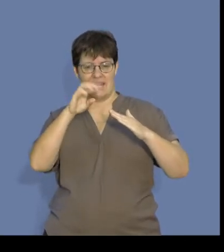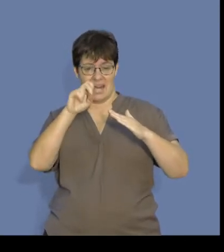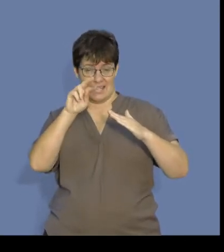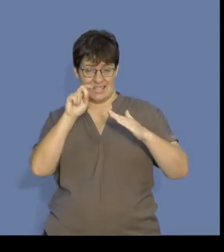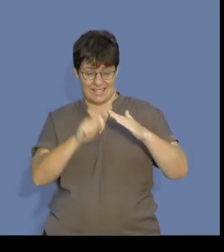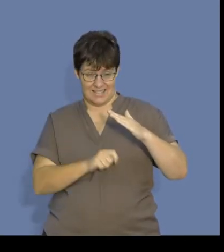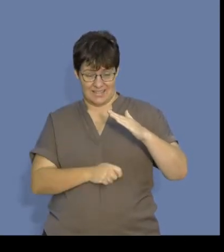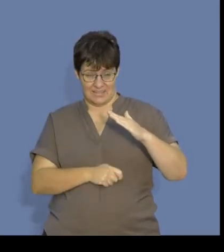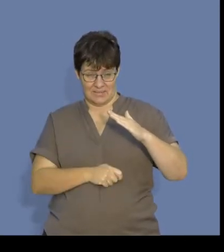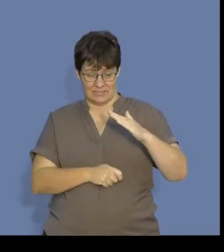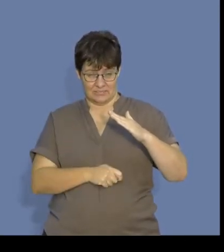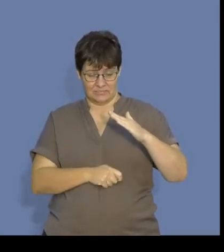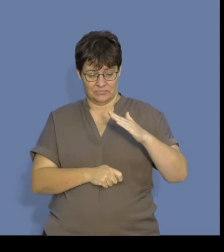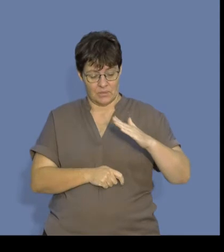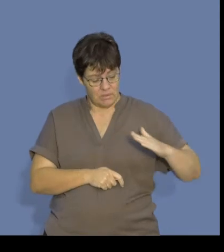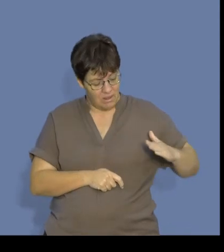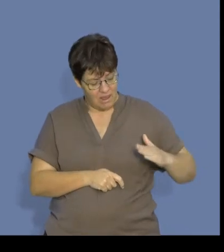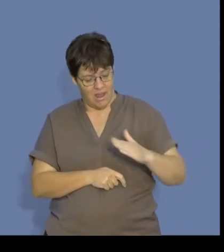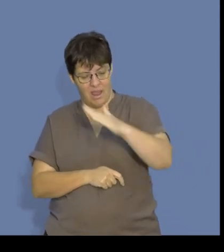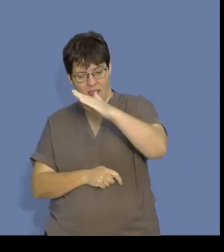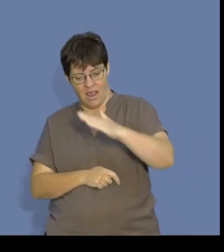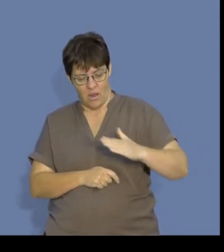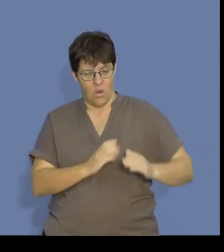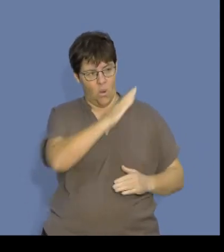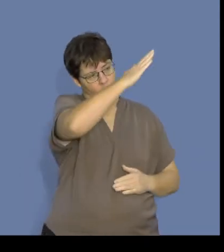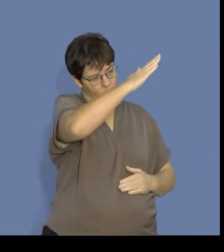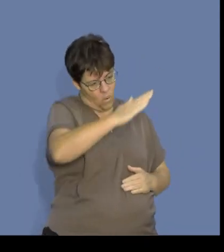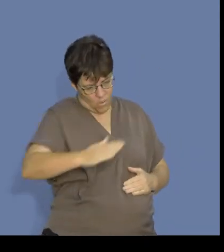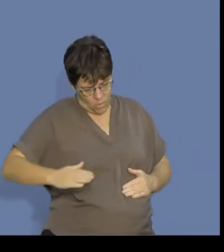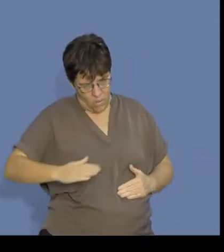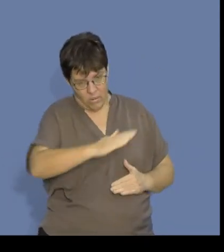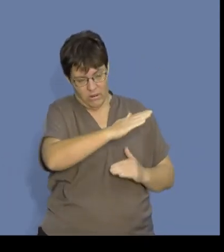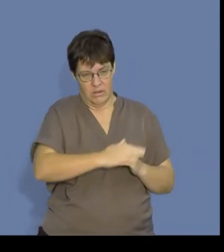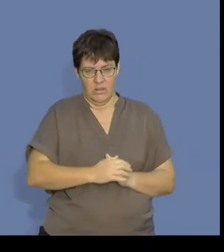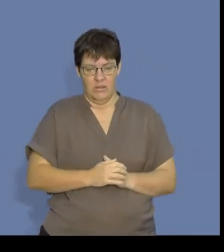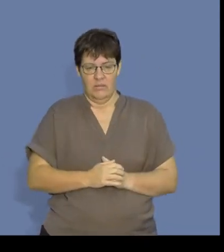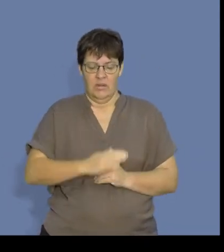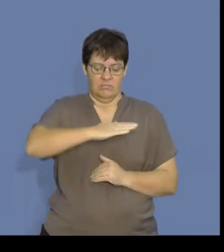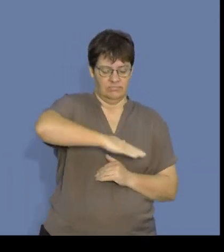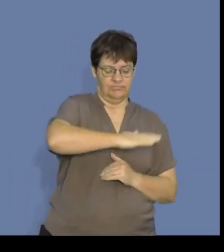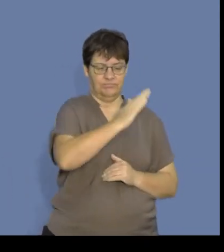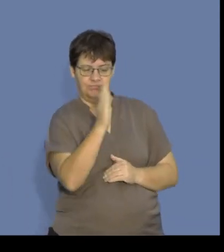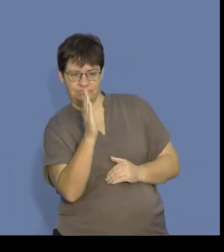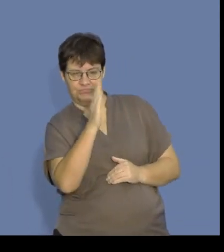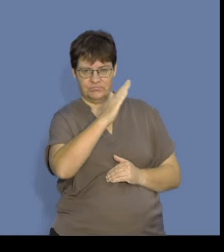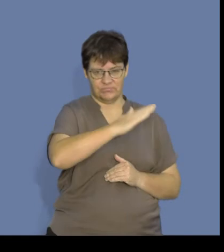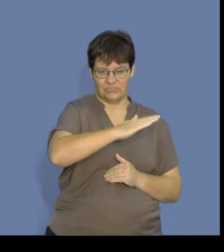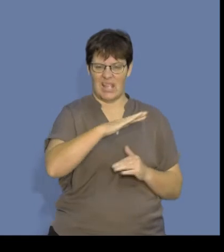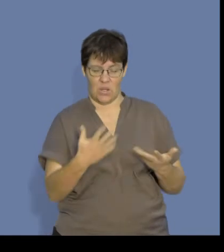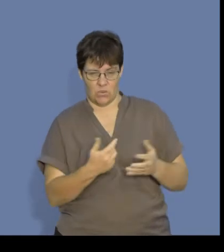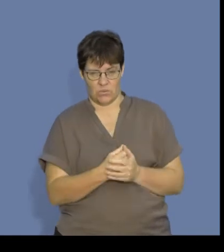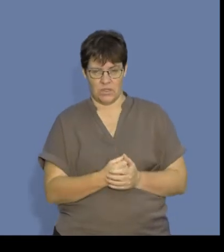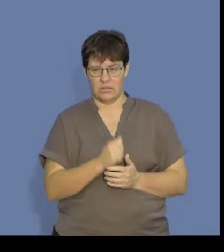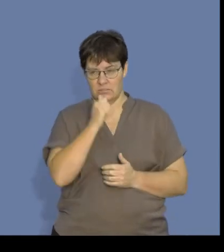our curriculum of maths. But to explain what a gradient is, I'm going to use the word slope for you. Then we have what you call